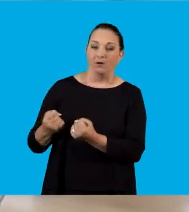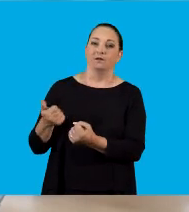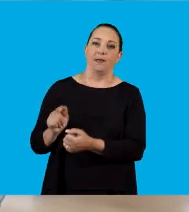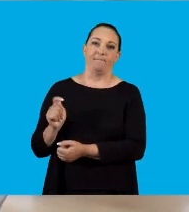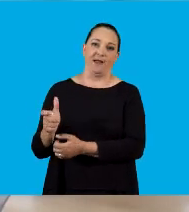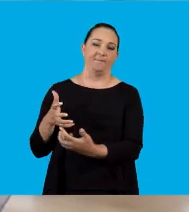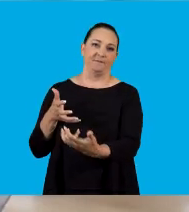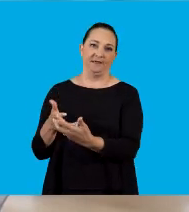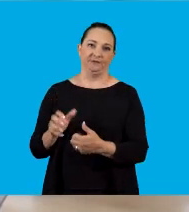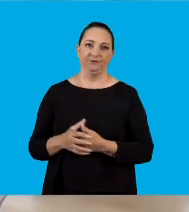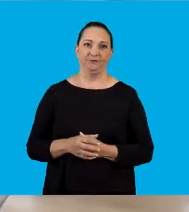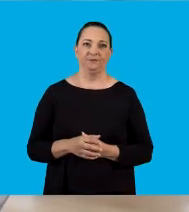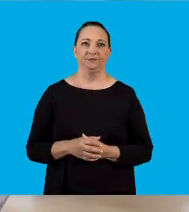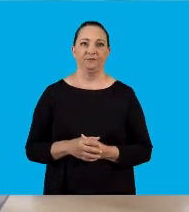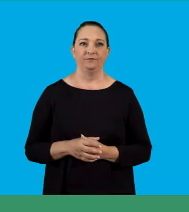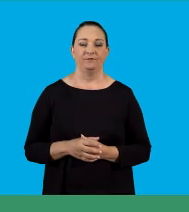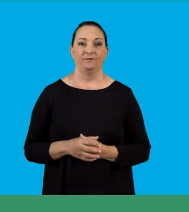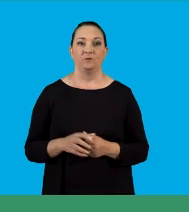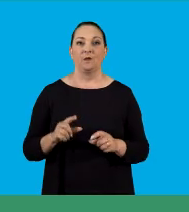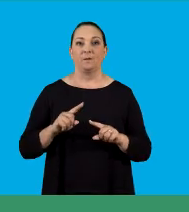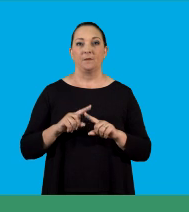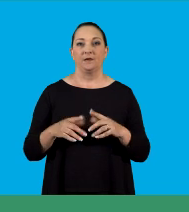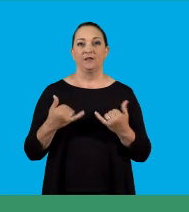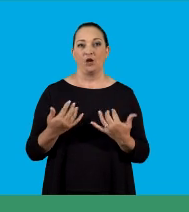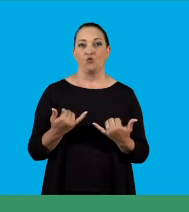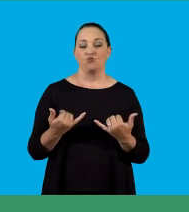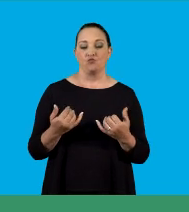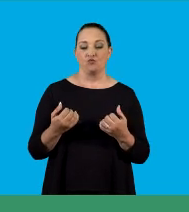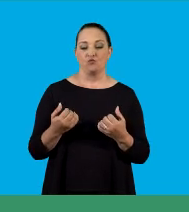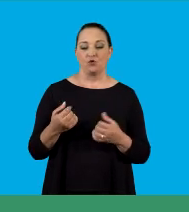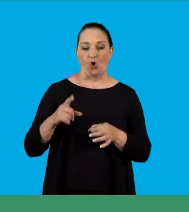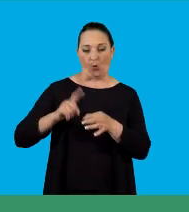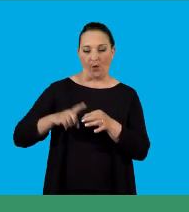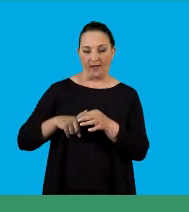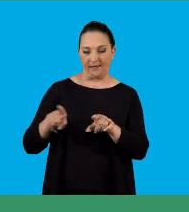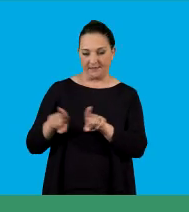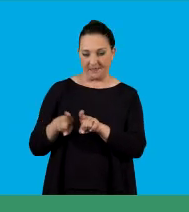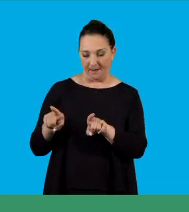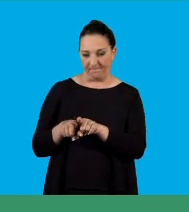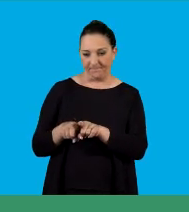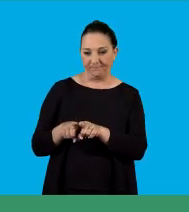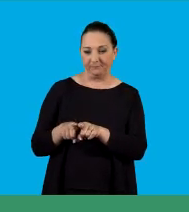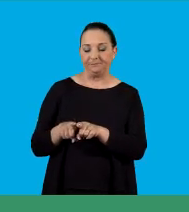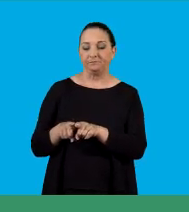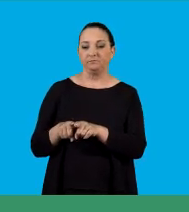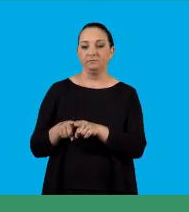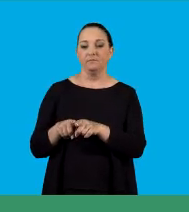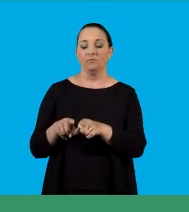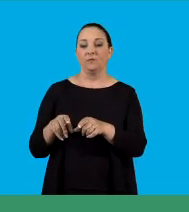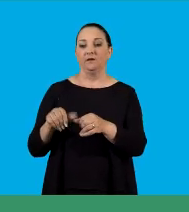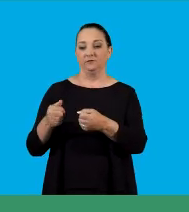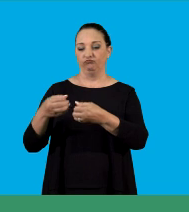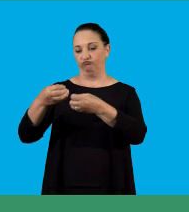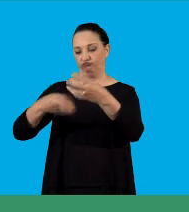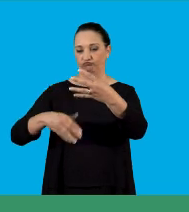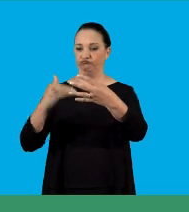work. It says here, workers with the same qualifications are paid on salary scales regardless of the amount of work done.